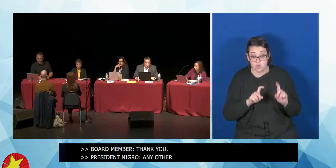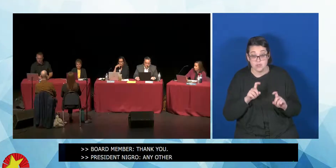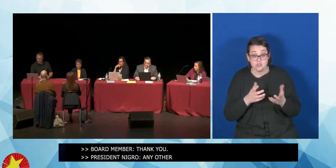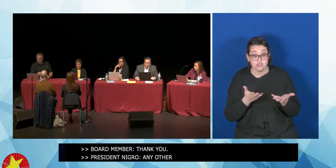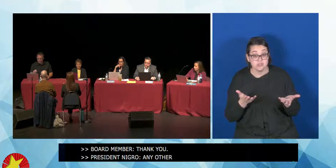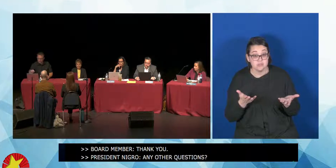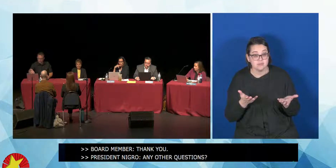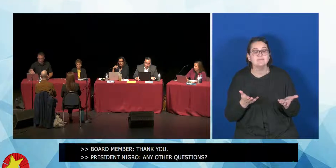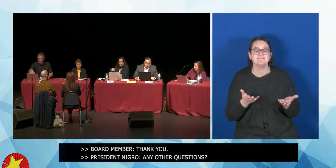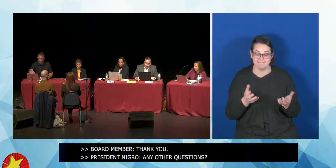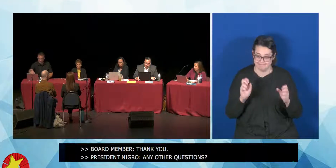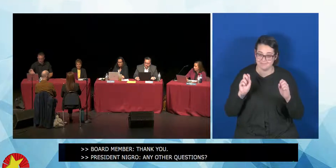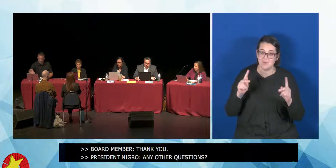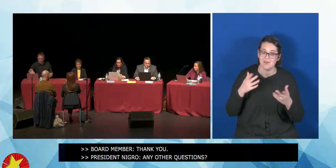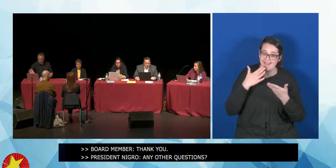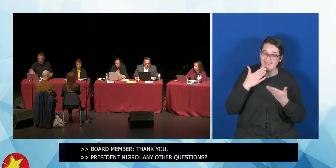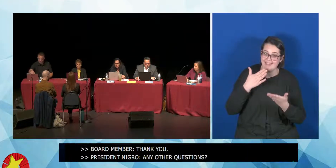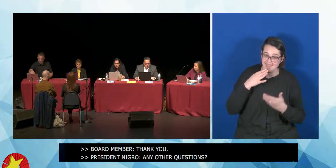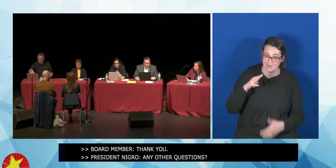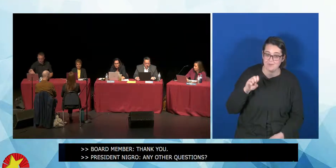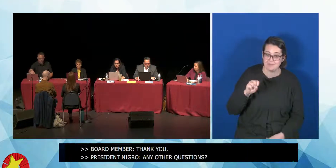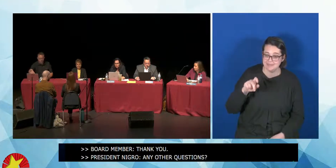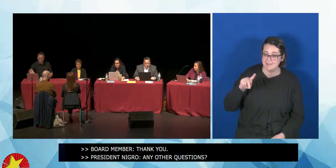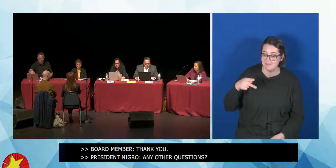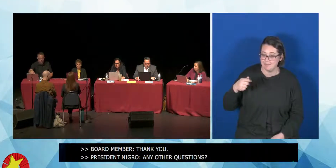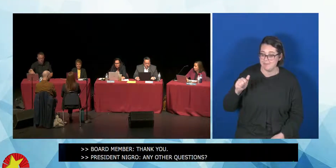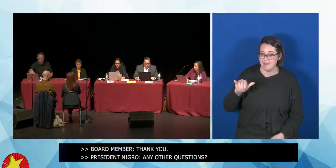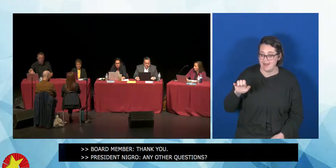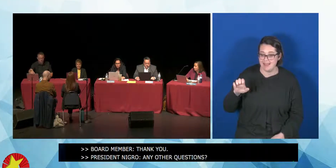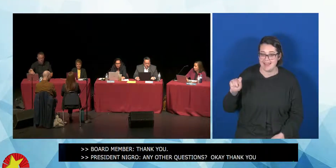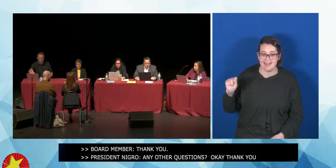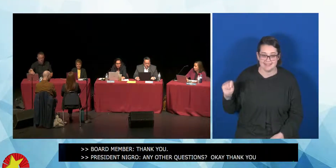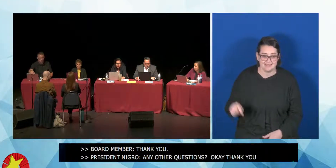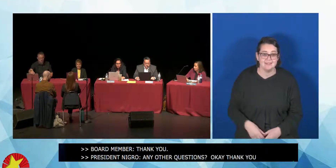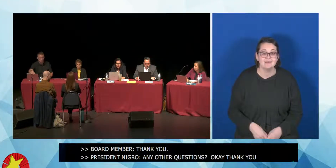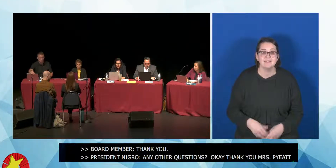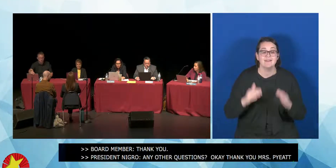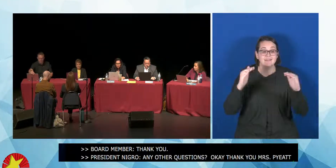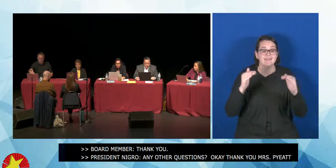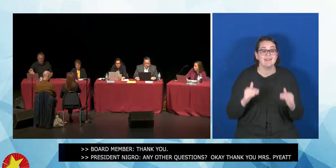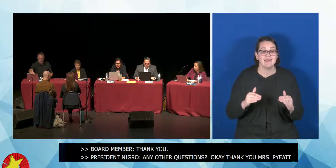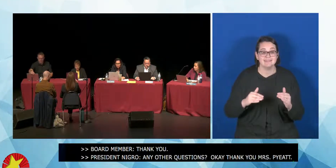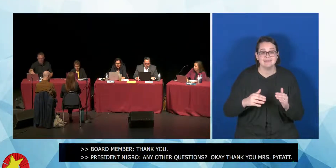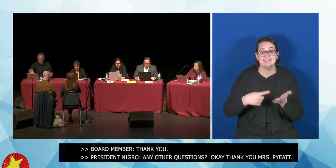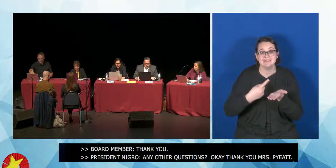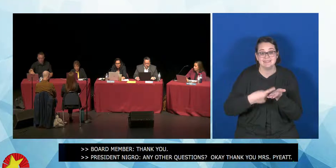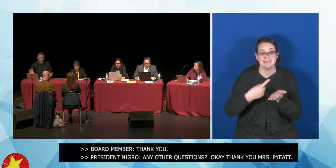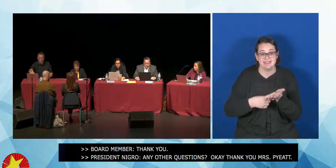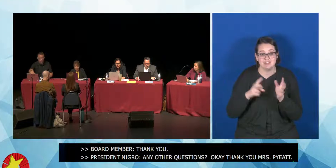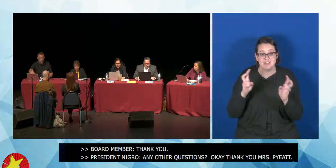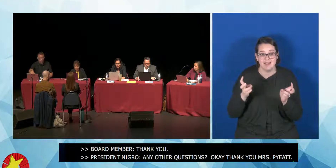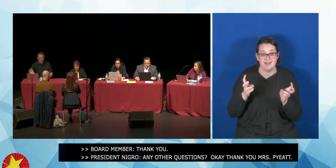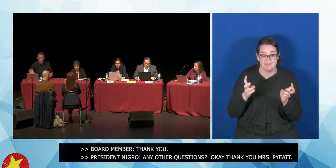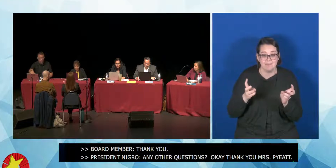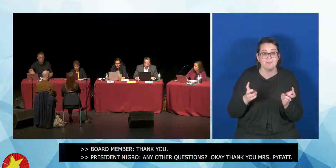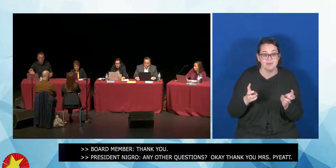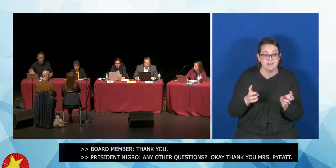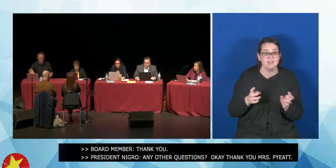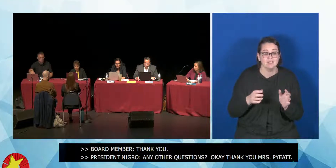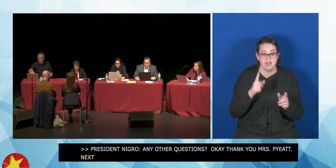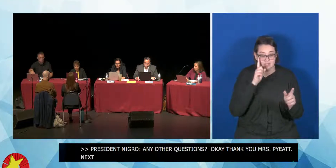Okay, thank you, Ms. Pyatt. Thank you. Next up is 701, information discussion item 2021-2022 strategic plan and